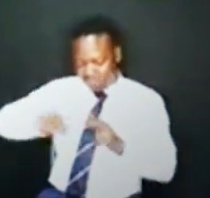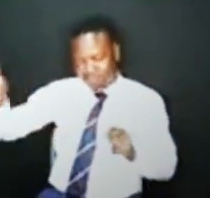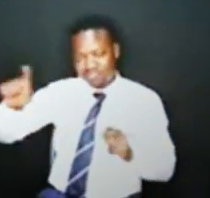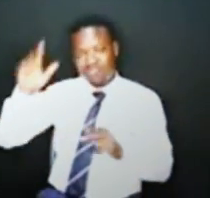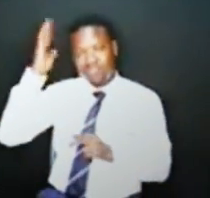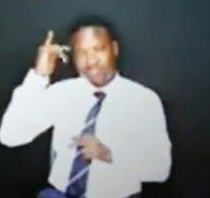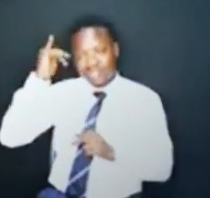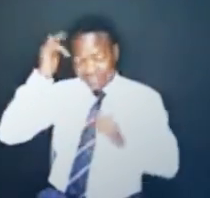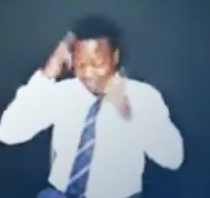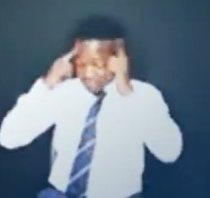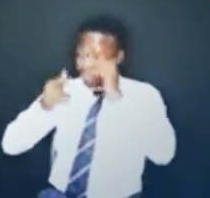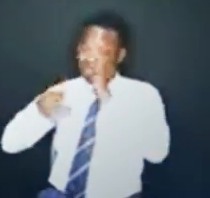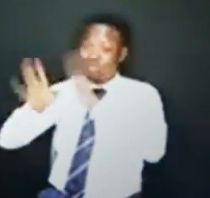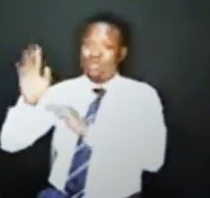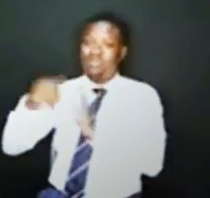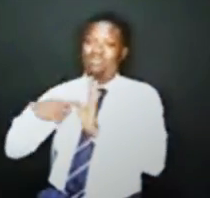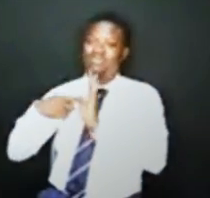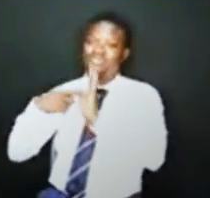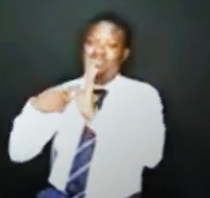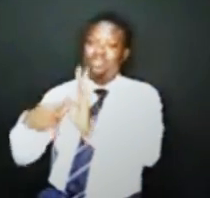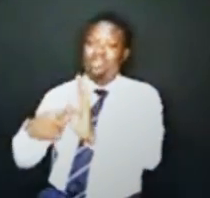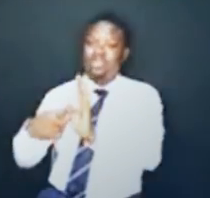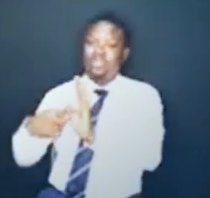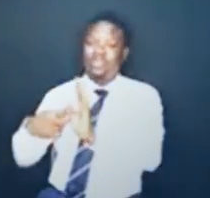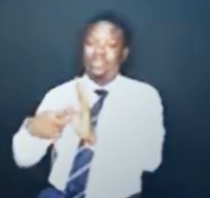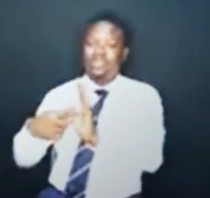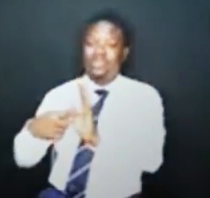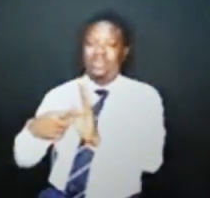All because God has showed up on the